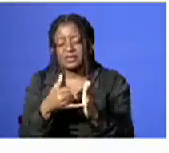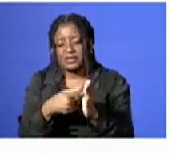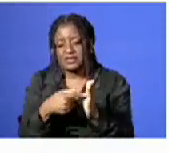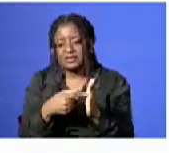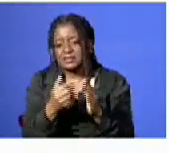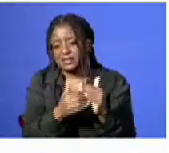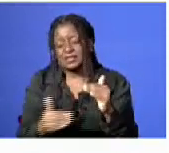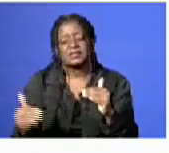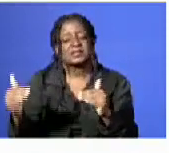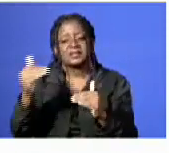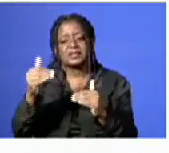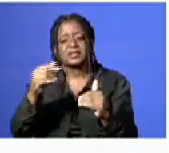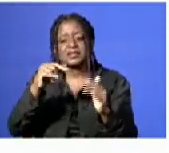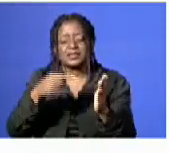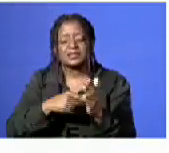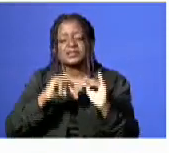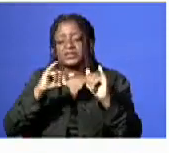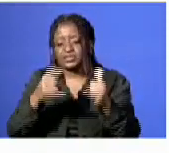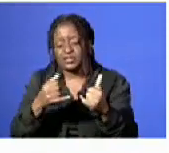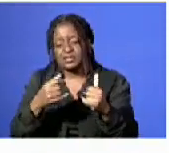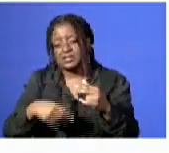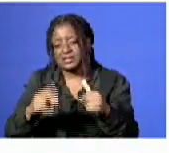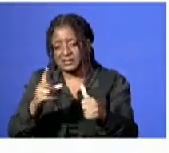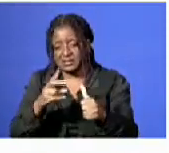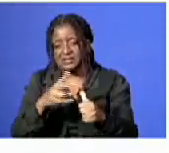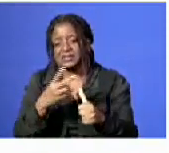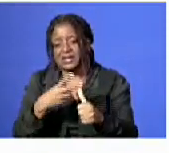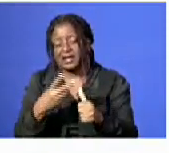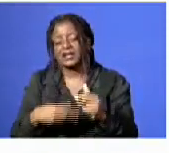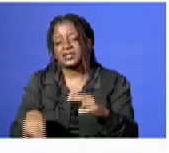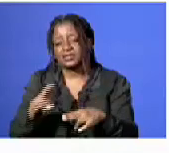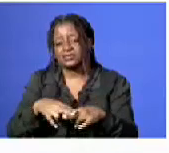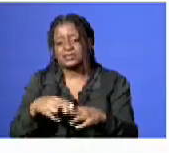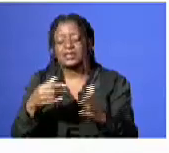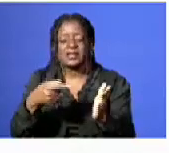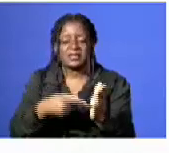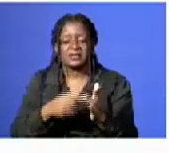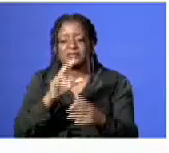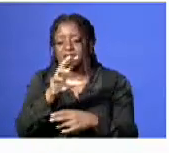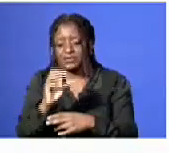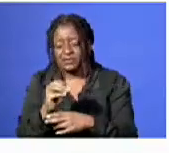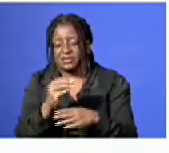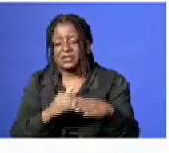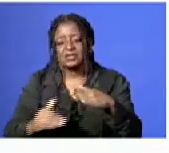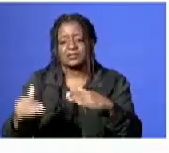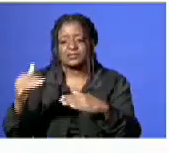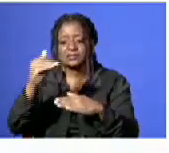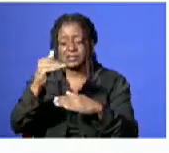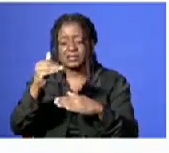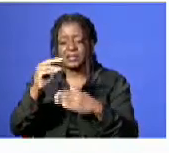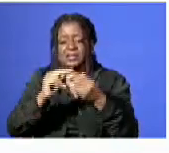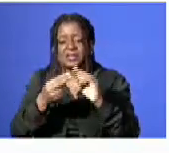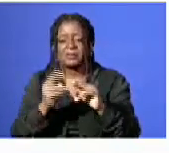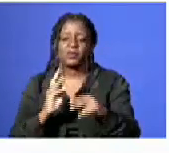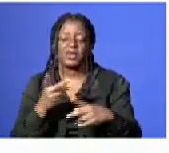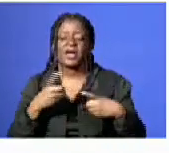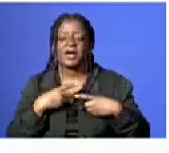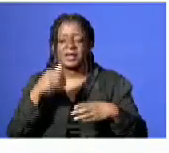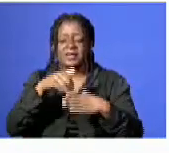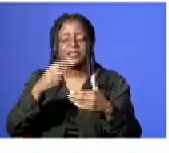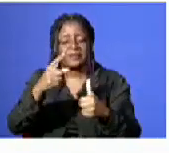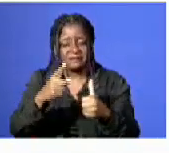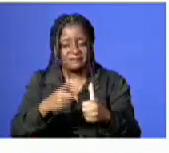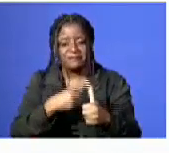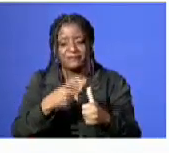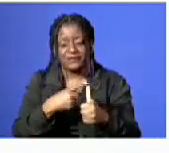just for the second wave, this 30 has exceeded the number that we had in the first wave.